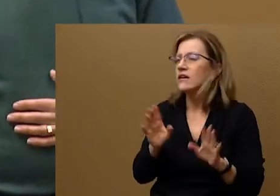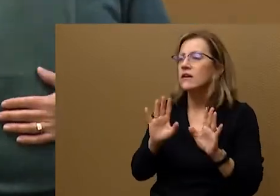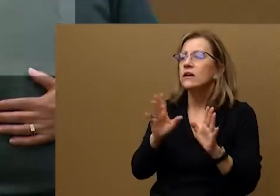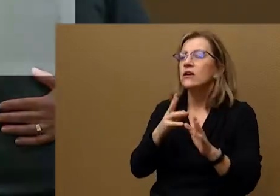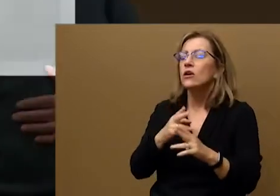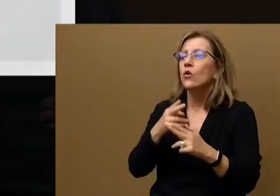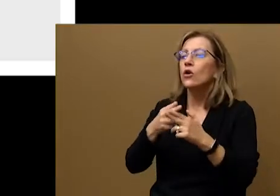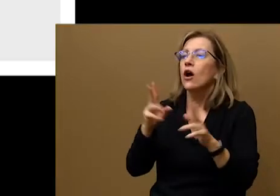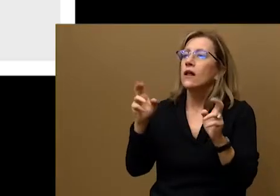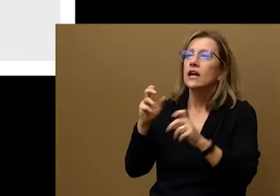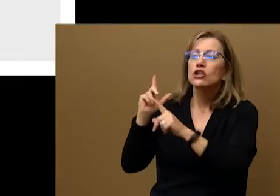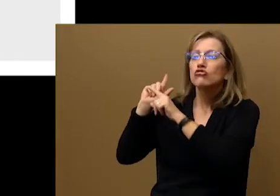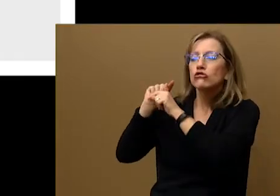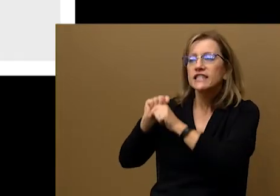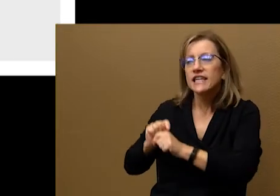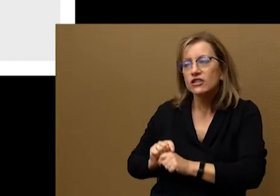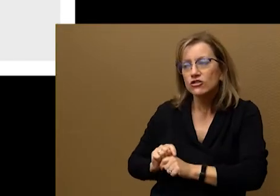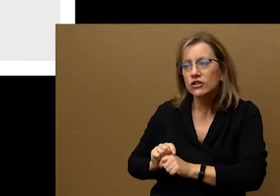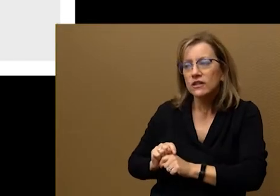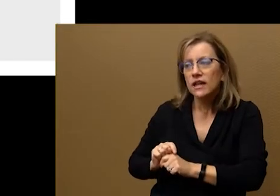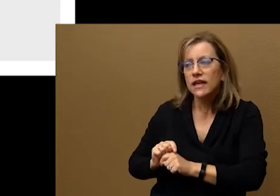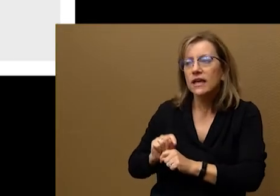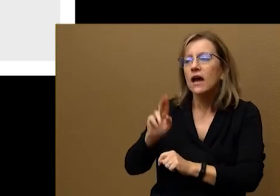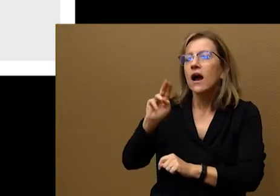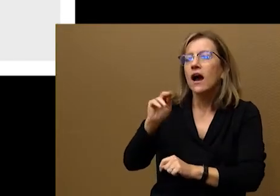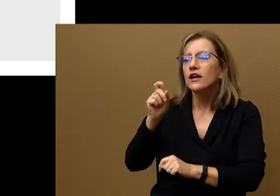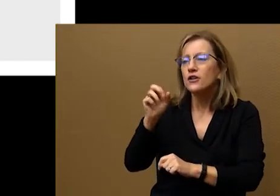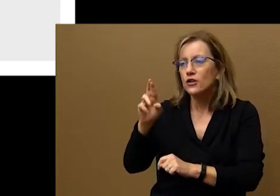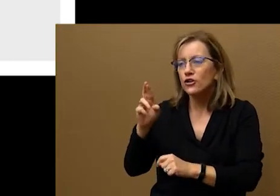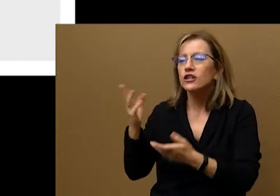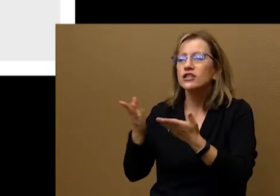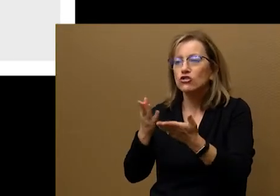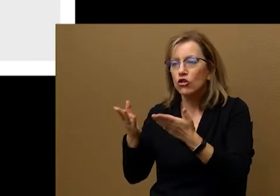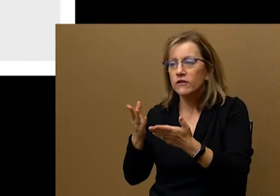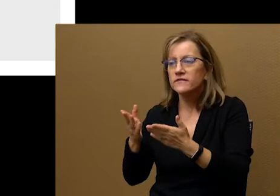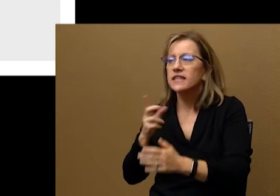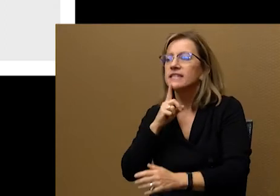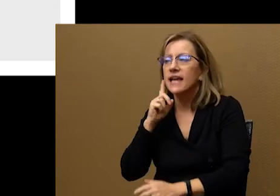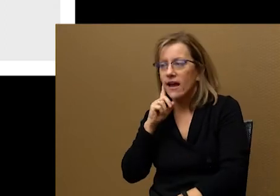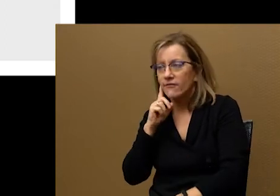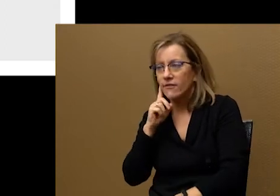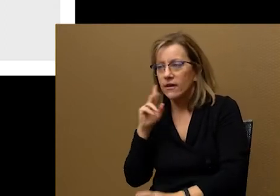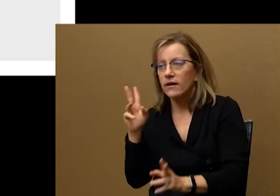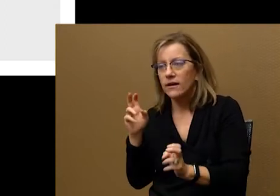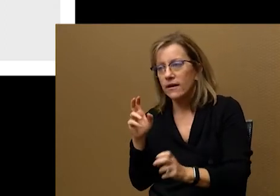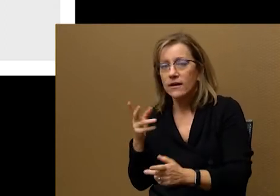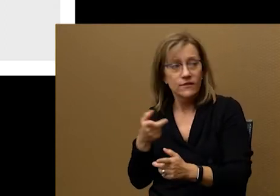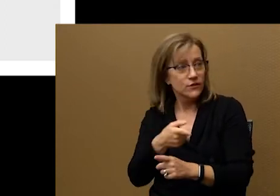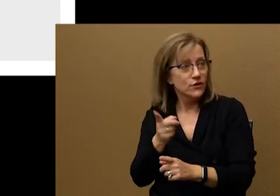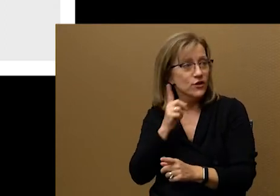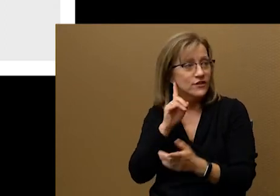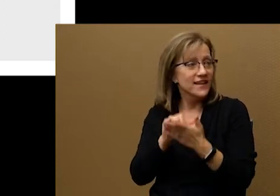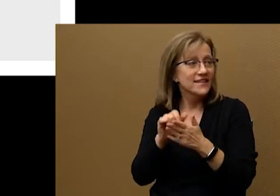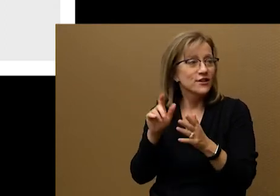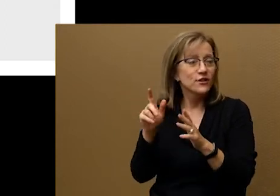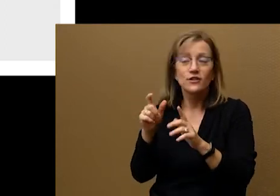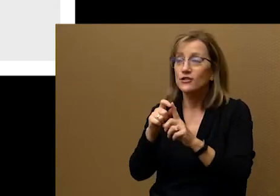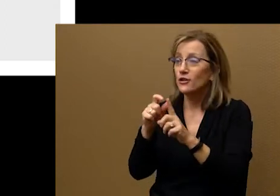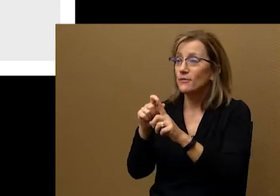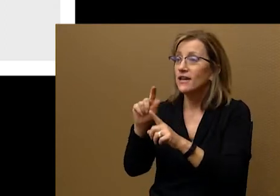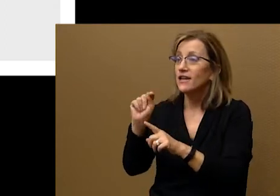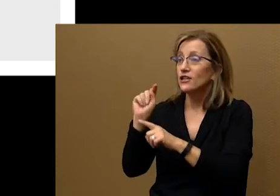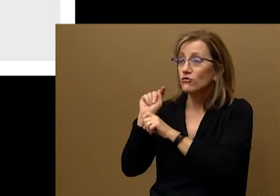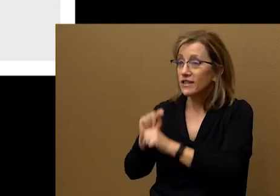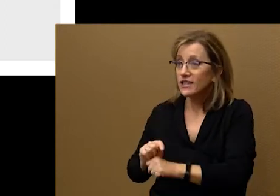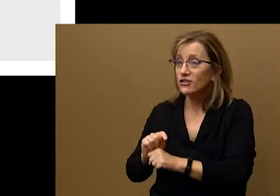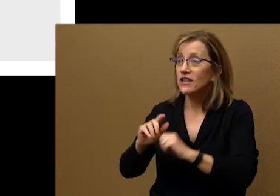they say, we're going to call it traditionally underserved deaf. And that term, anyone heard that